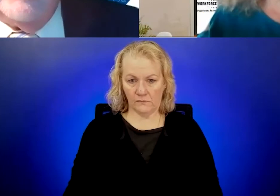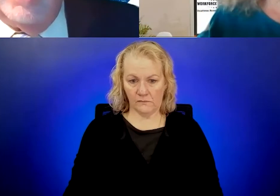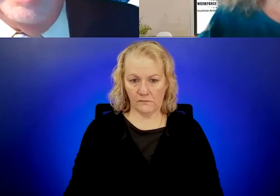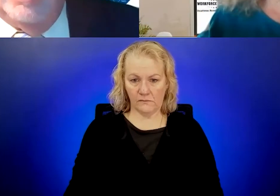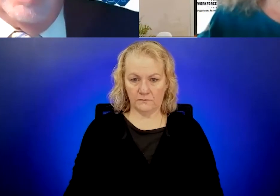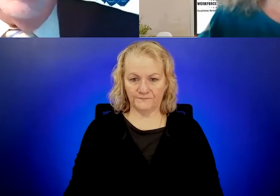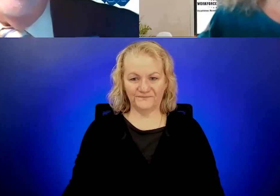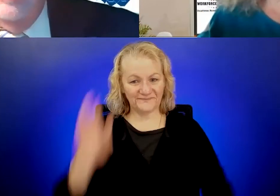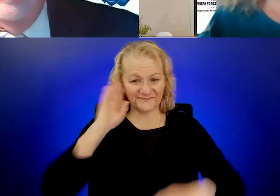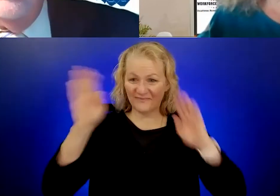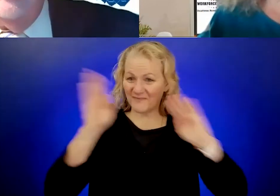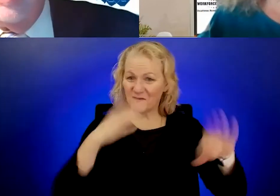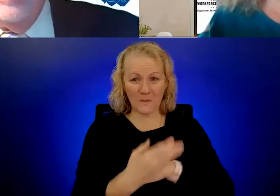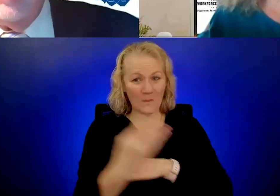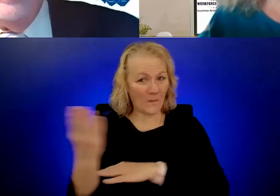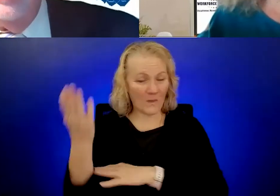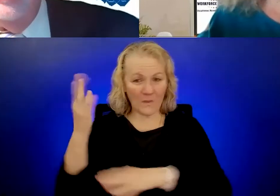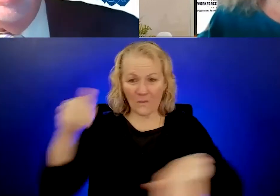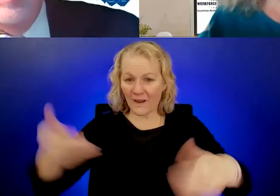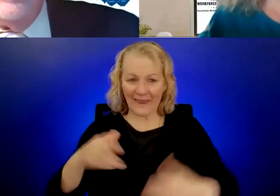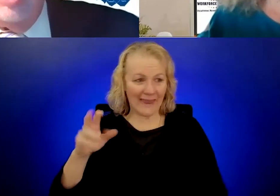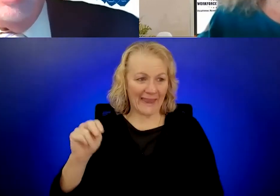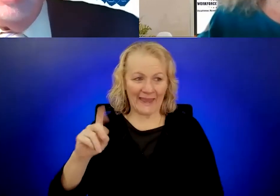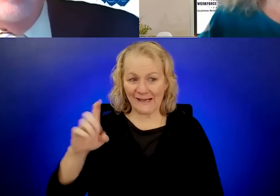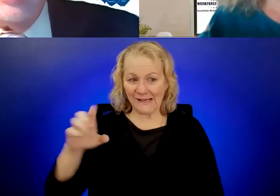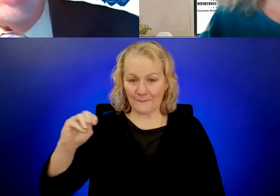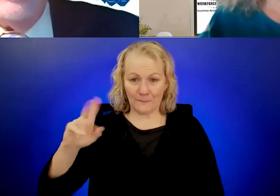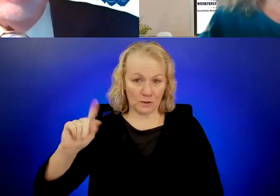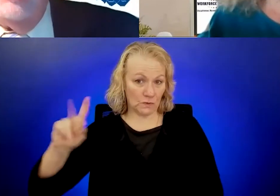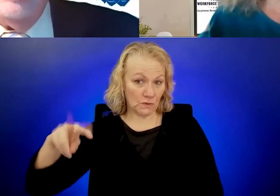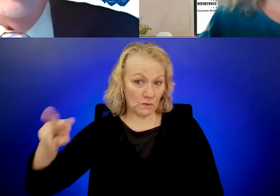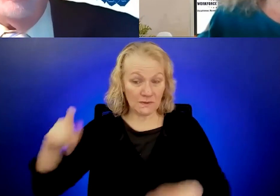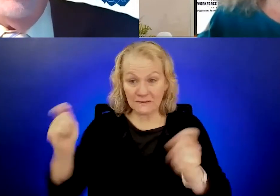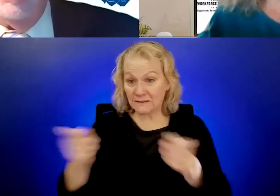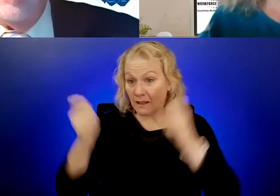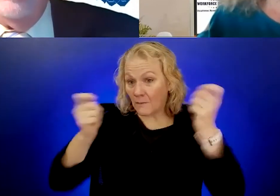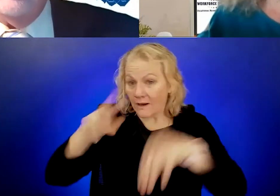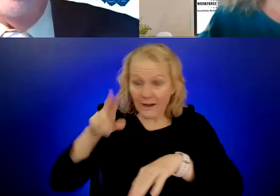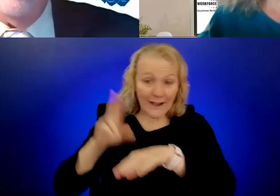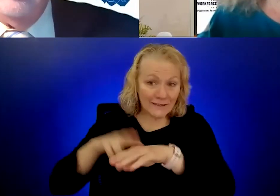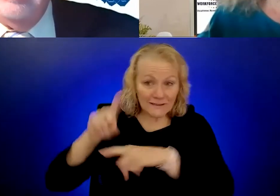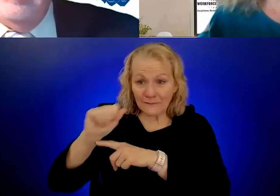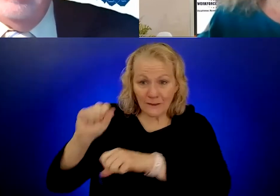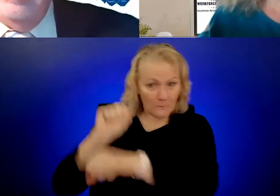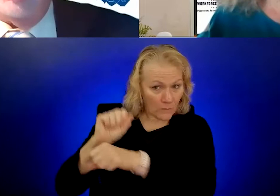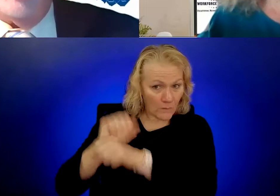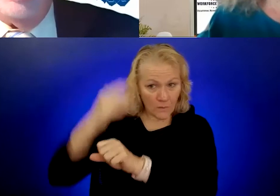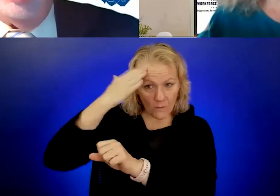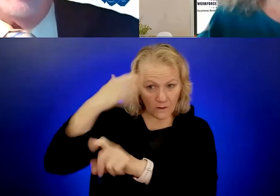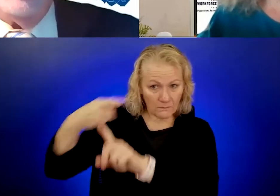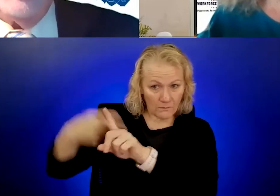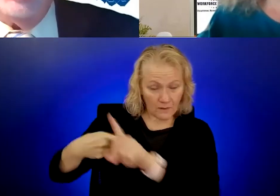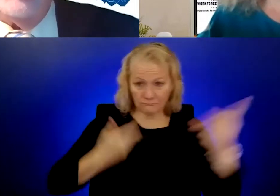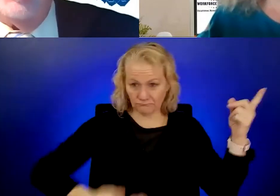Good morning, everyone, and welcome to NDEAM 2022, the celebration of National Disability Employment Awareness Month. And I'm Carl